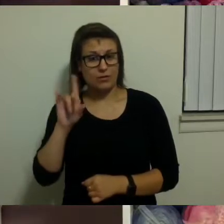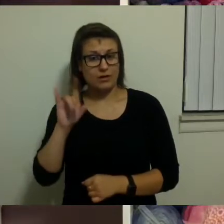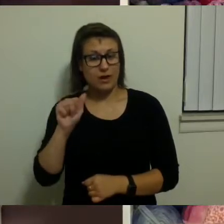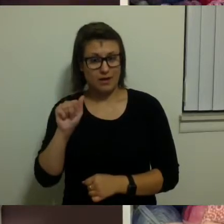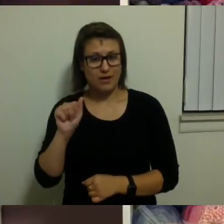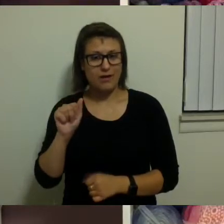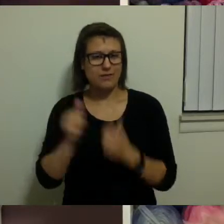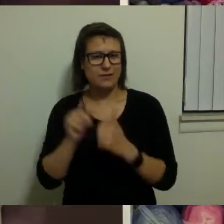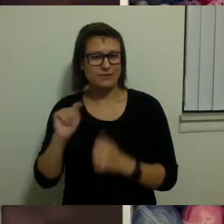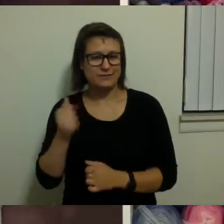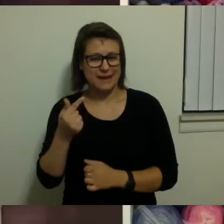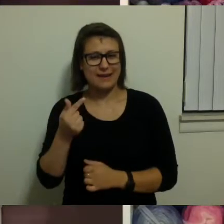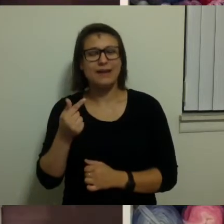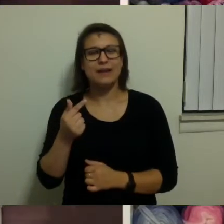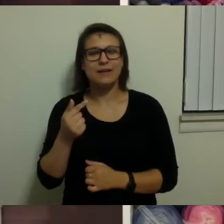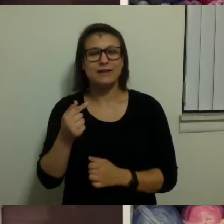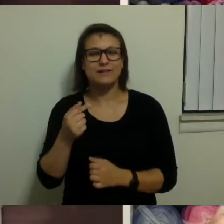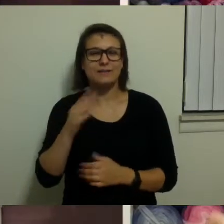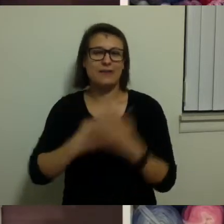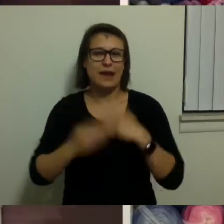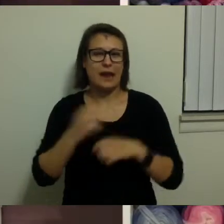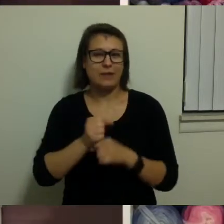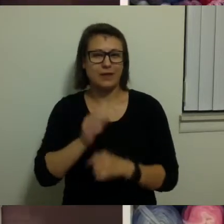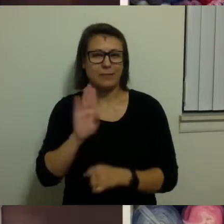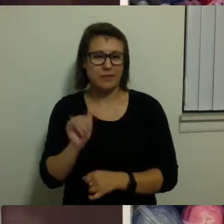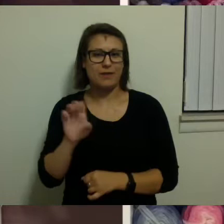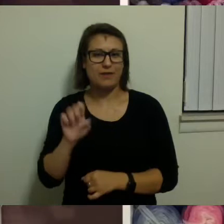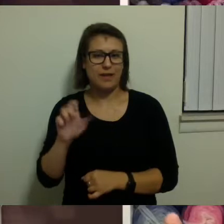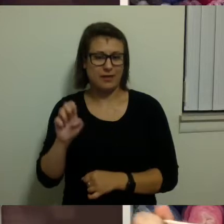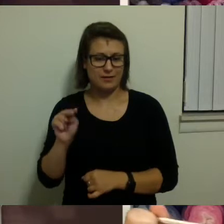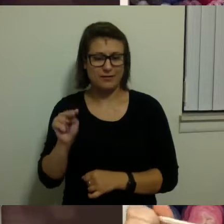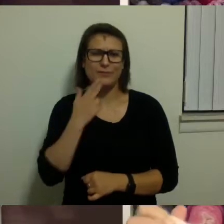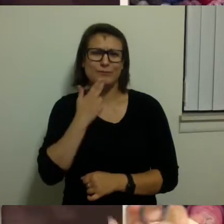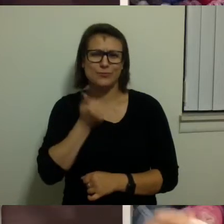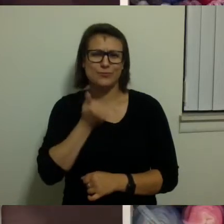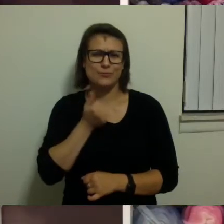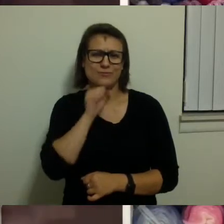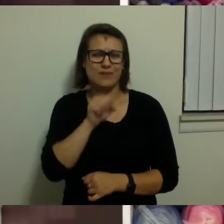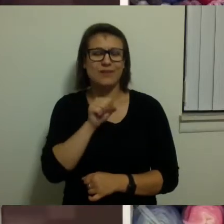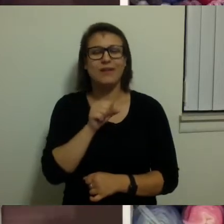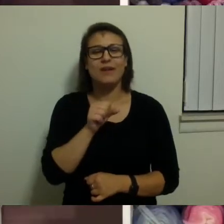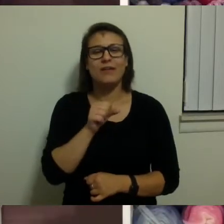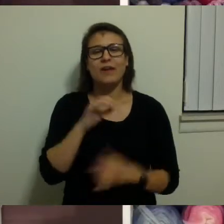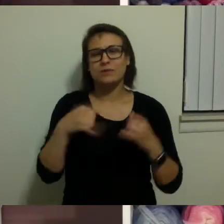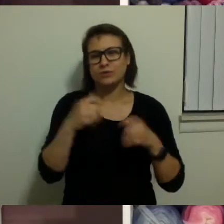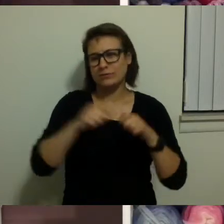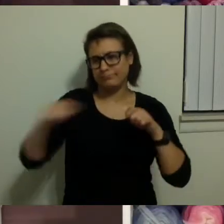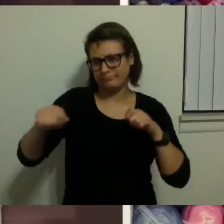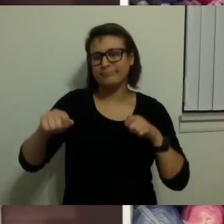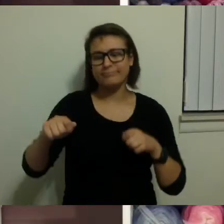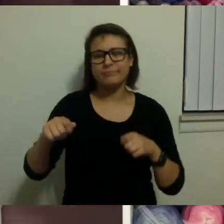little tag on it, handmade by Ellen. It's so cute. I love it. Has a little drawstring on it,